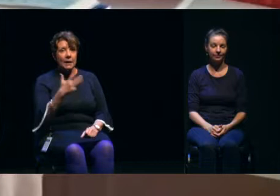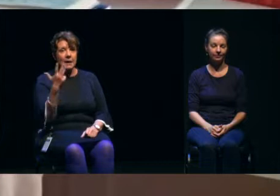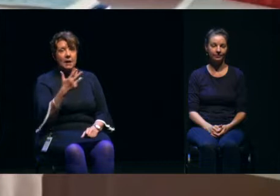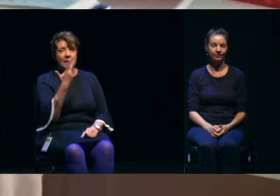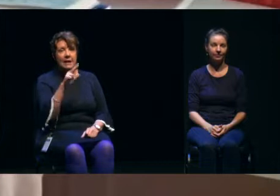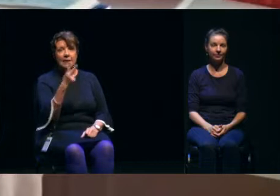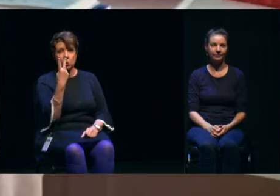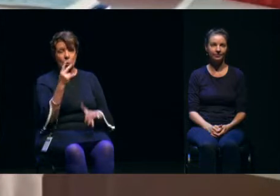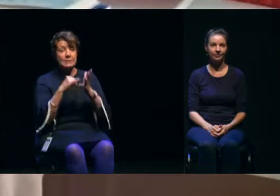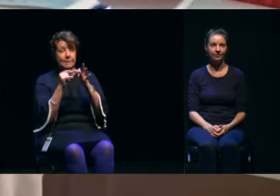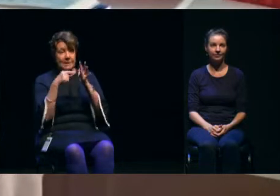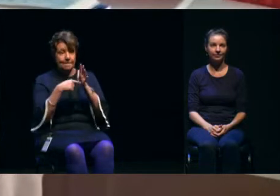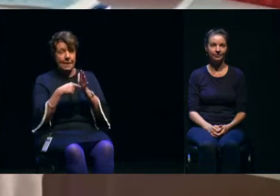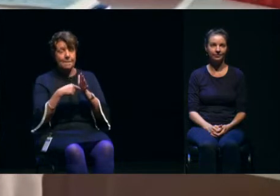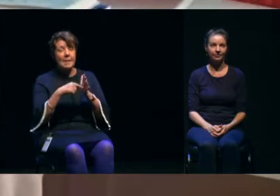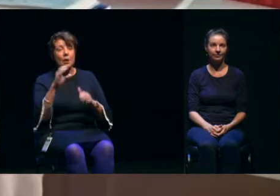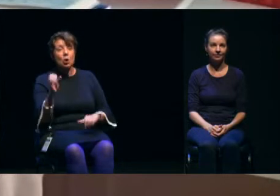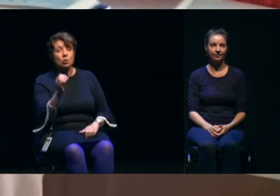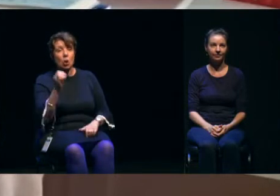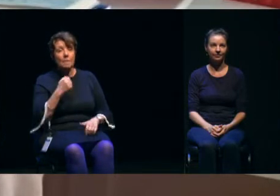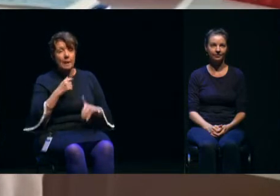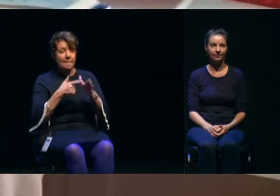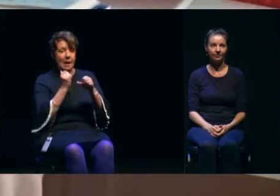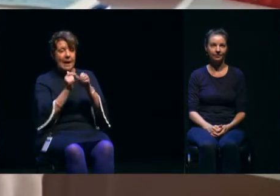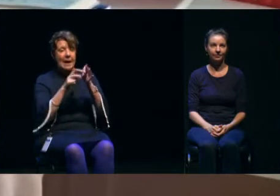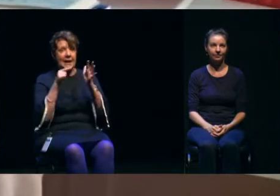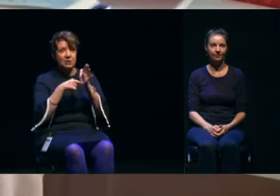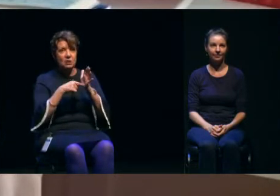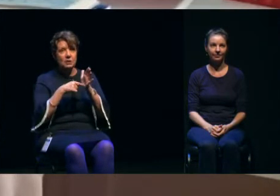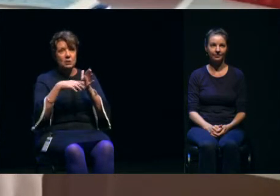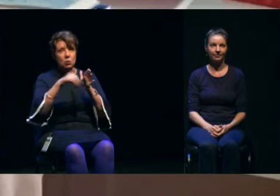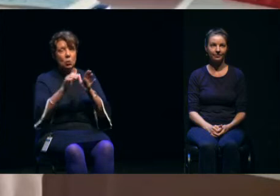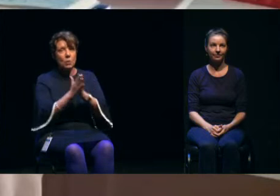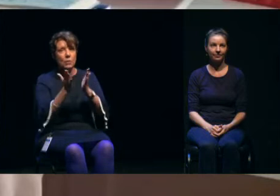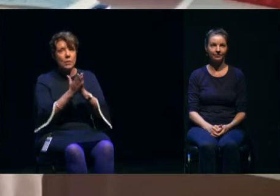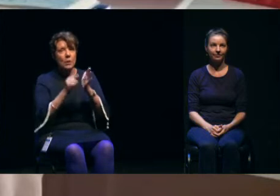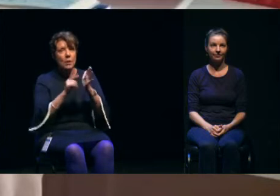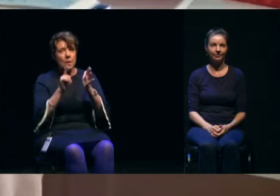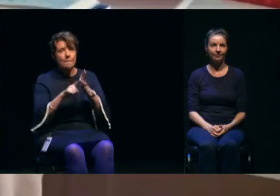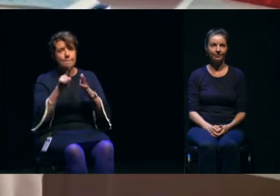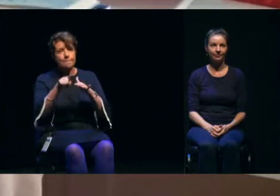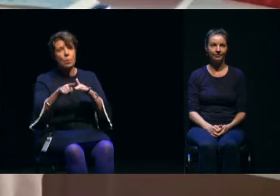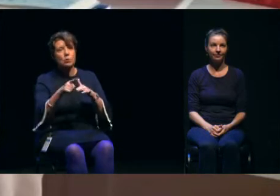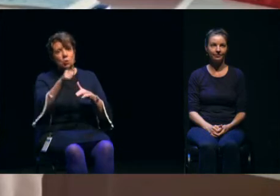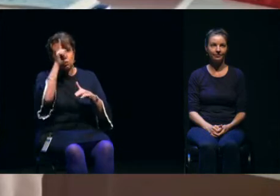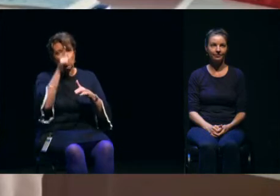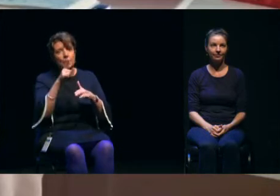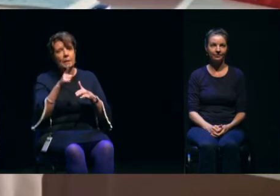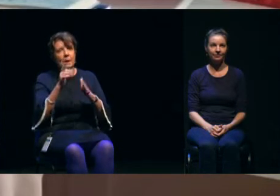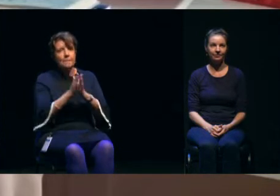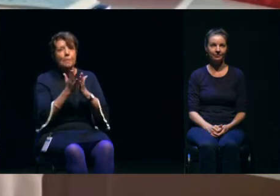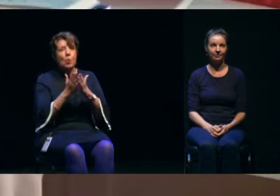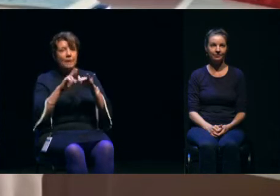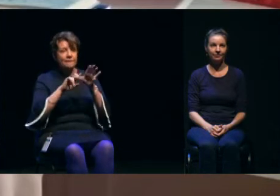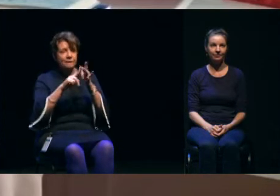1982, in September. And in October, my agent took the book to the Frankfurt Book Fair. Mm. Every